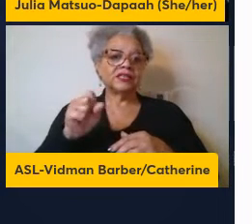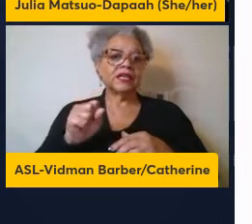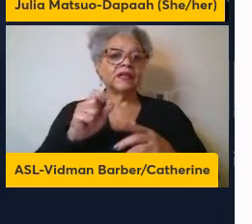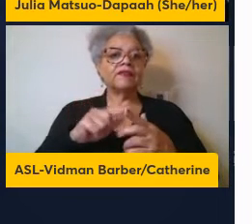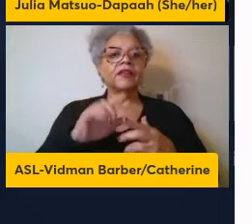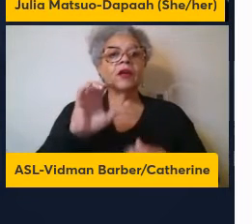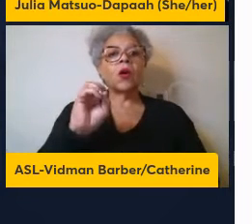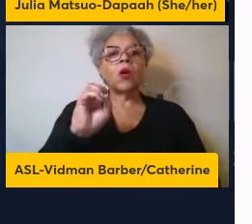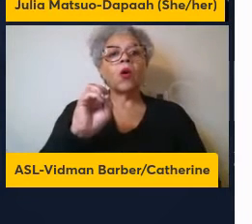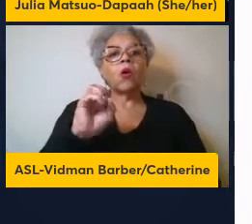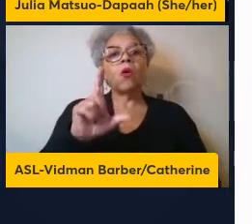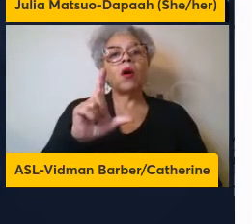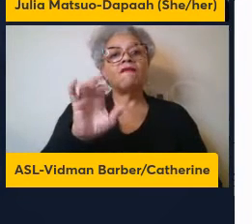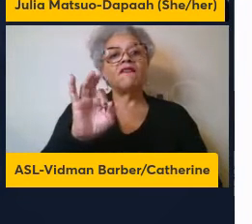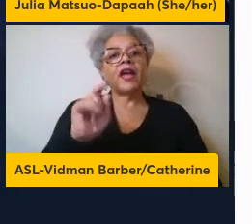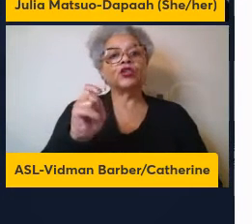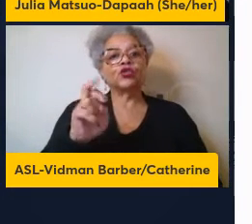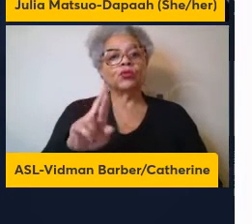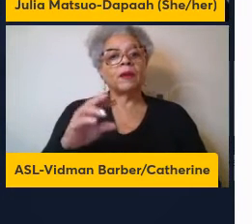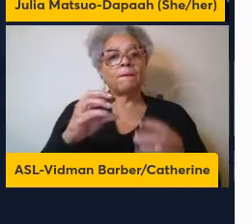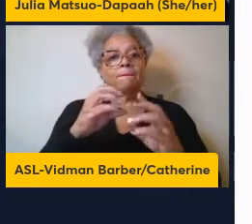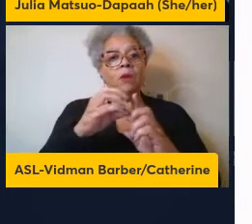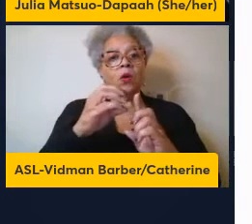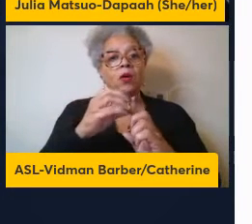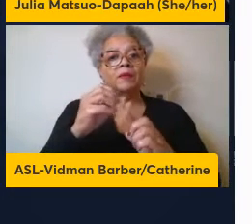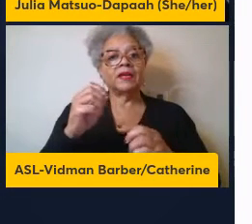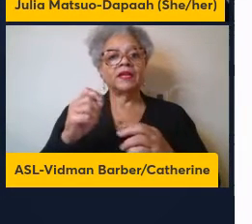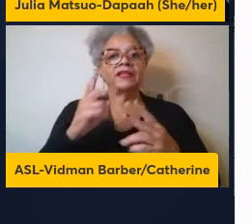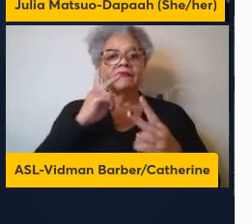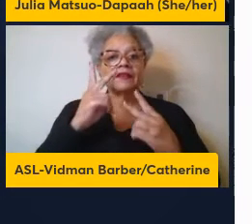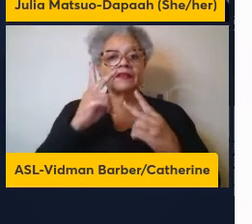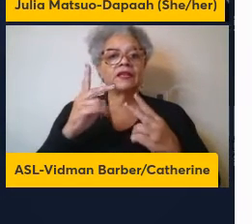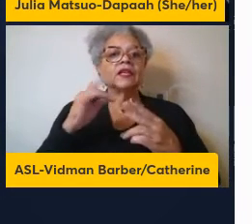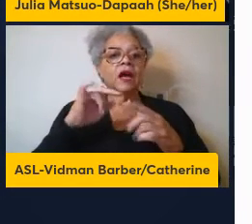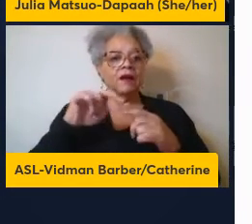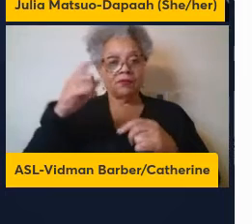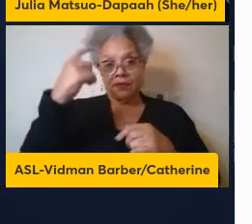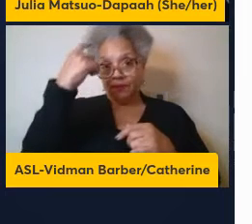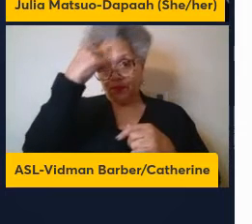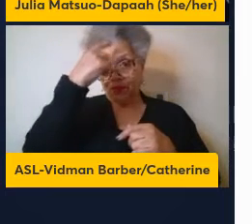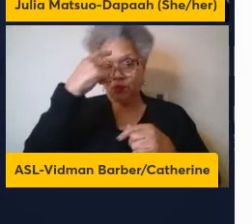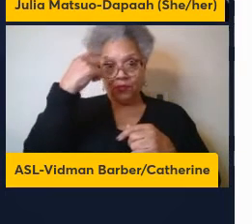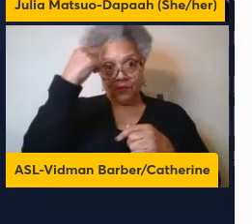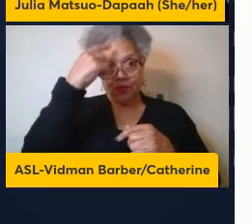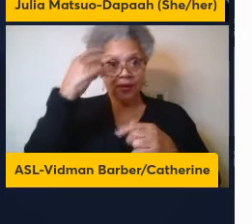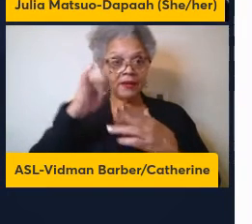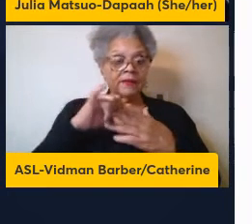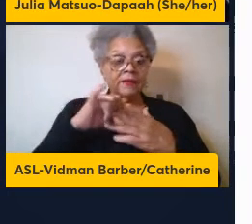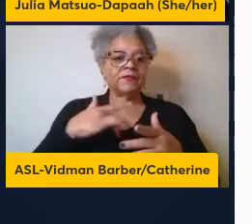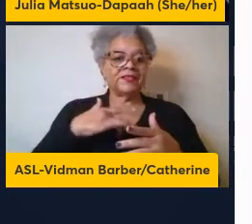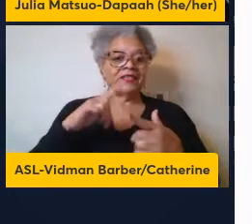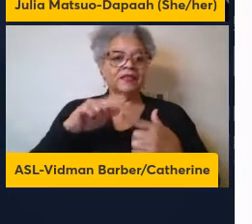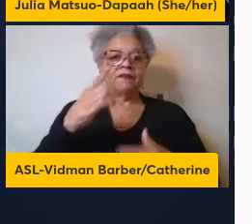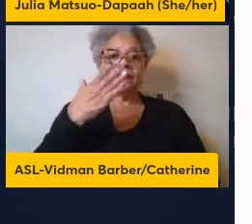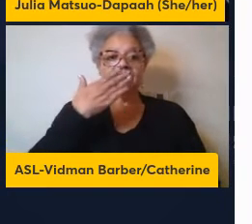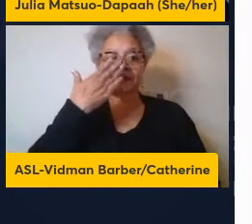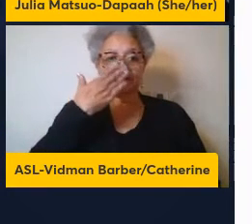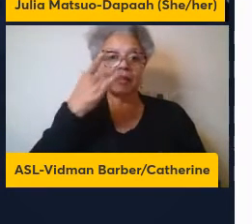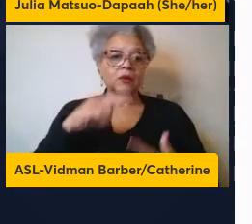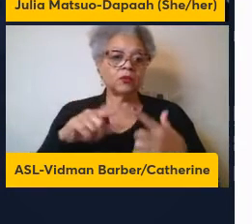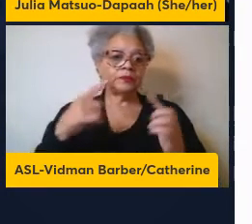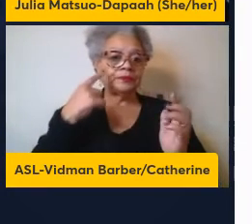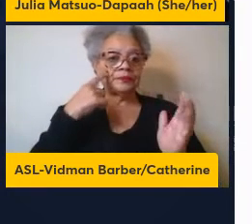a region at the forefront of the brain important for processing information about the sense of smell. And we showed that,